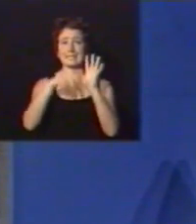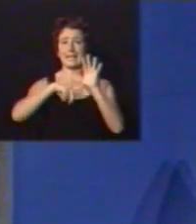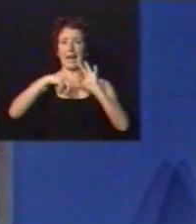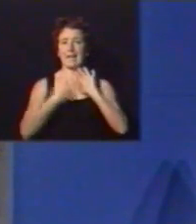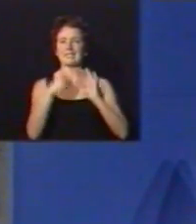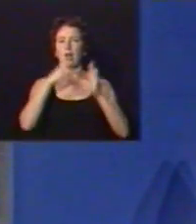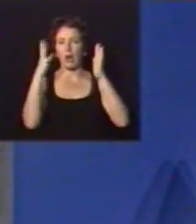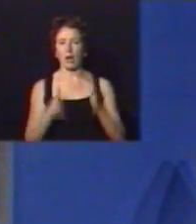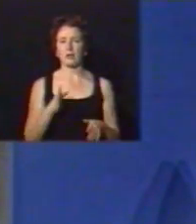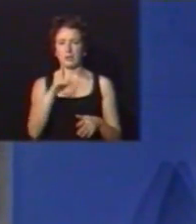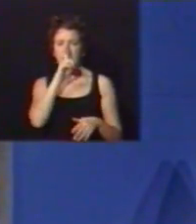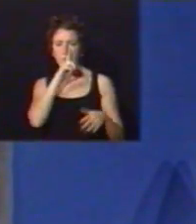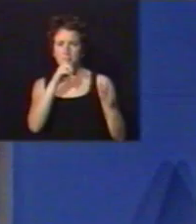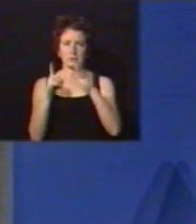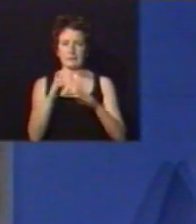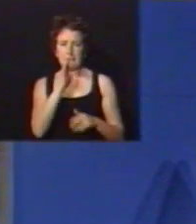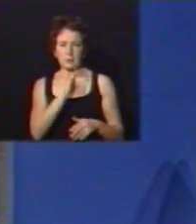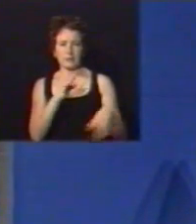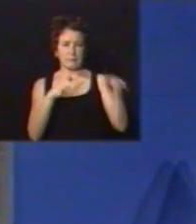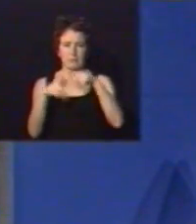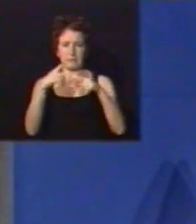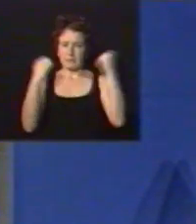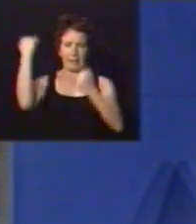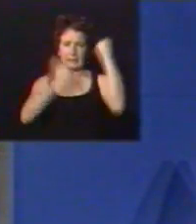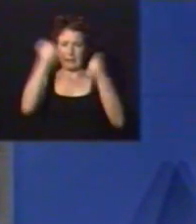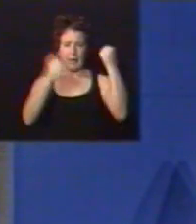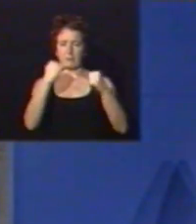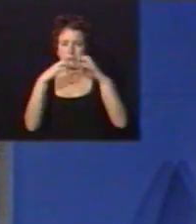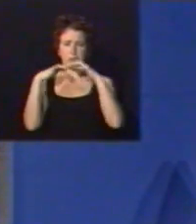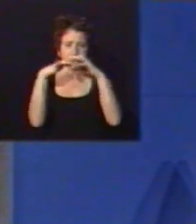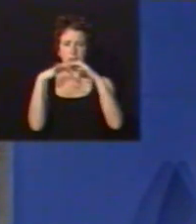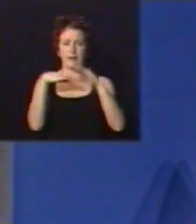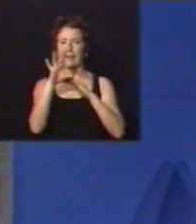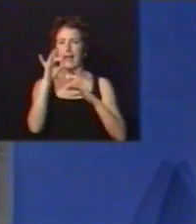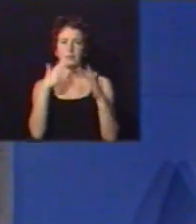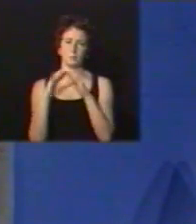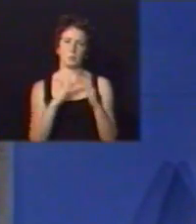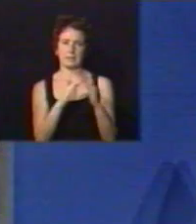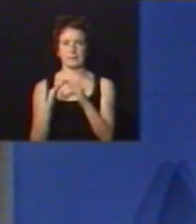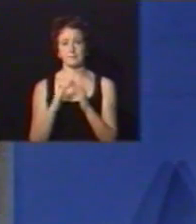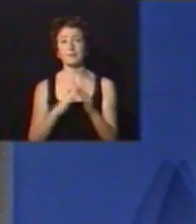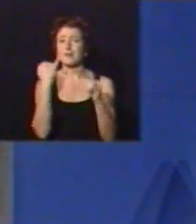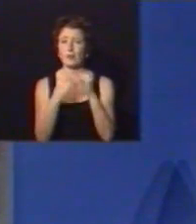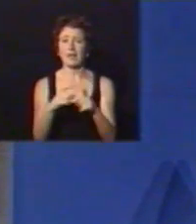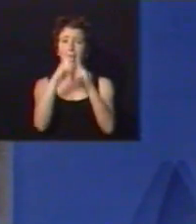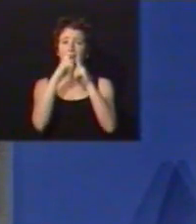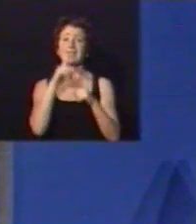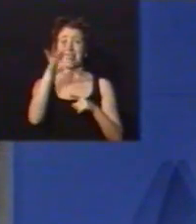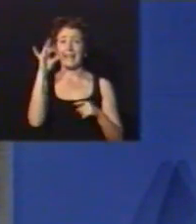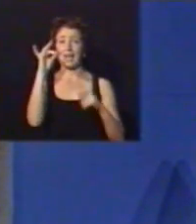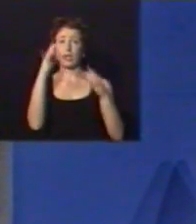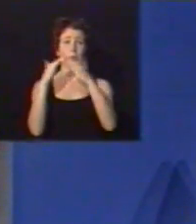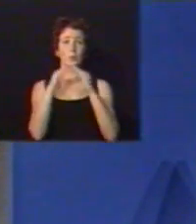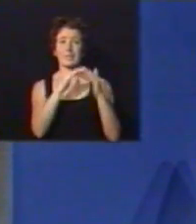and backstabbing in the gay community. Mr. Keller described the gay community as being its own worst enemy